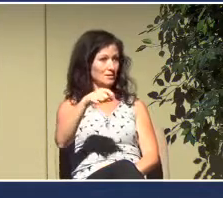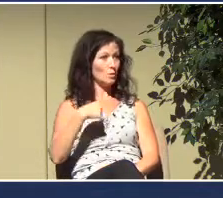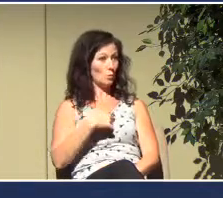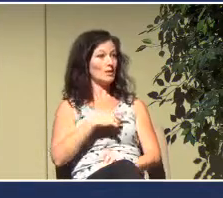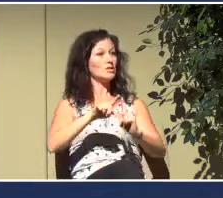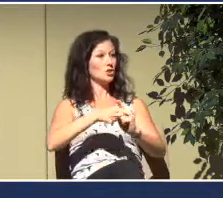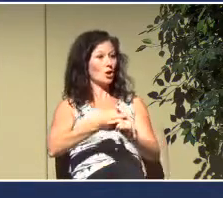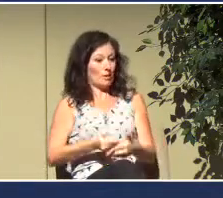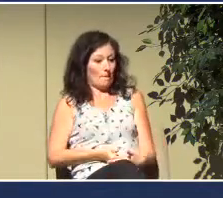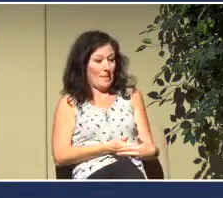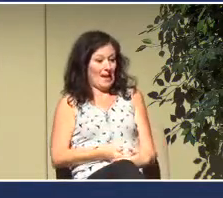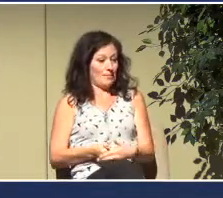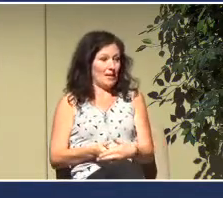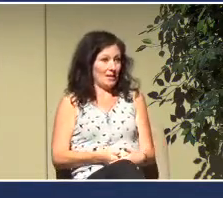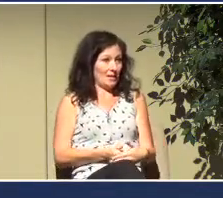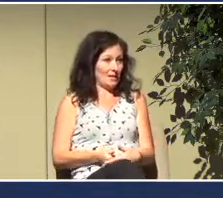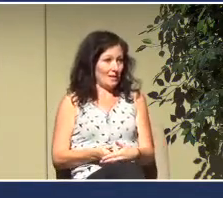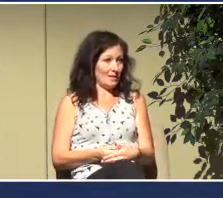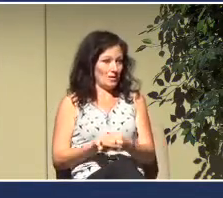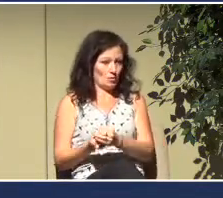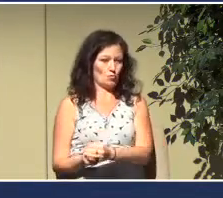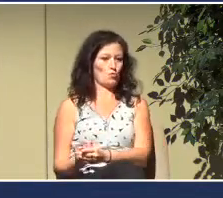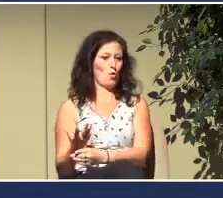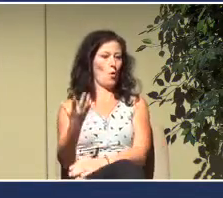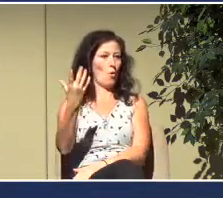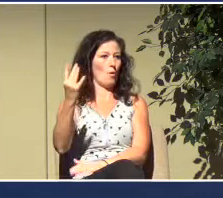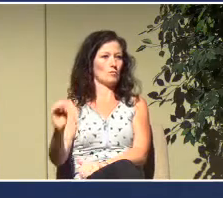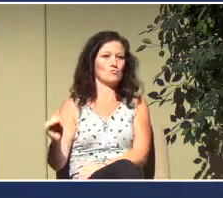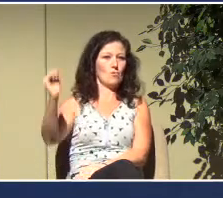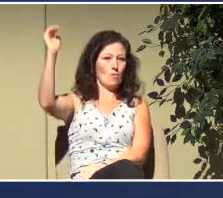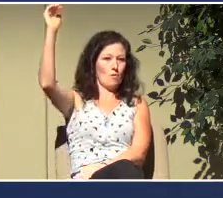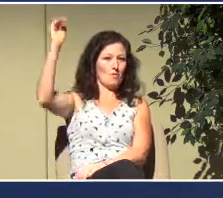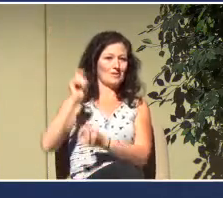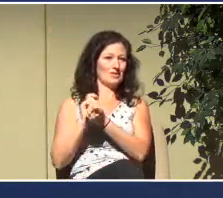but growth and change is possible. The question is, are we buying it?